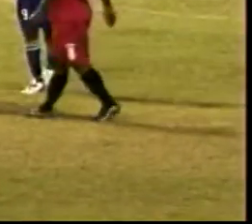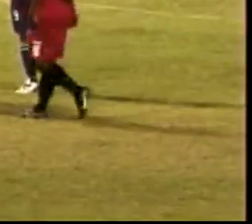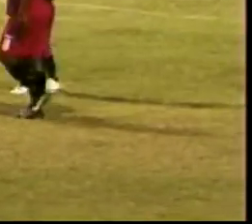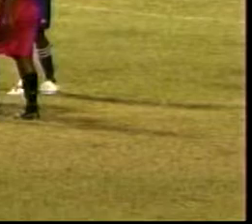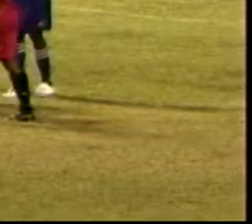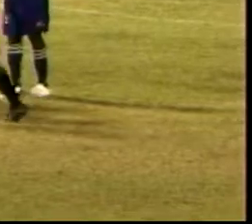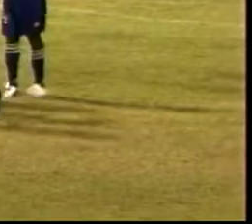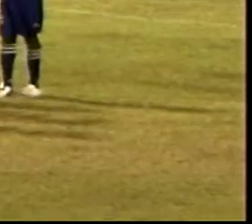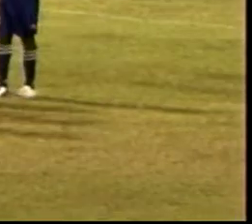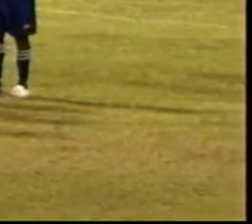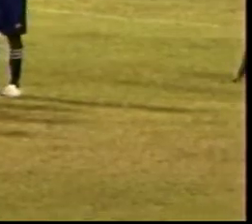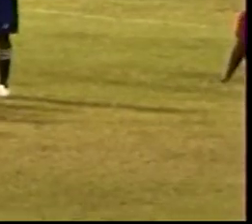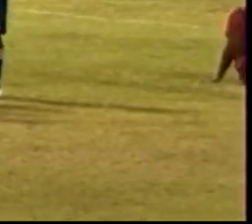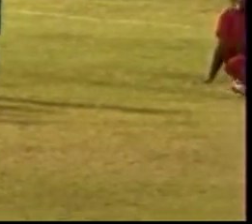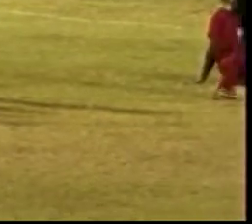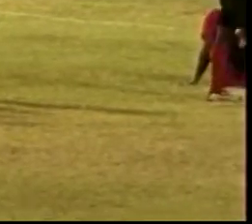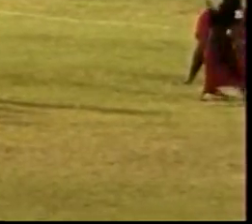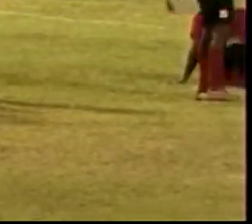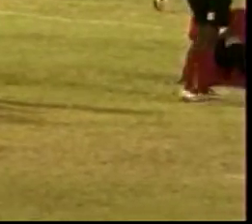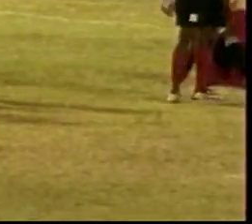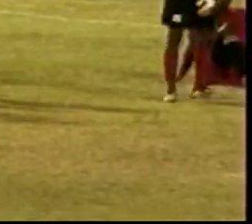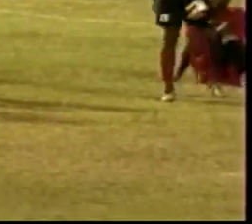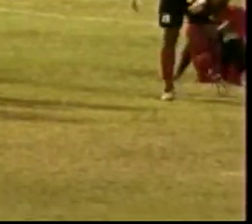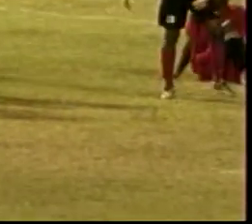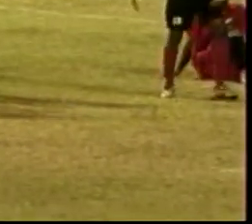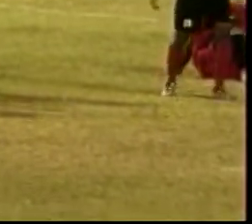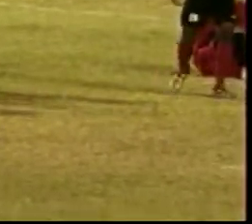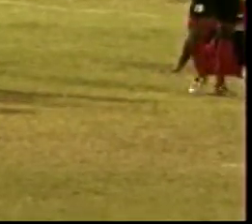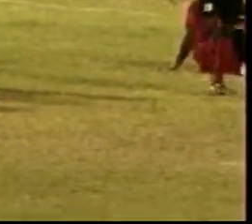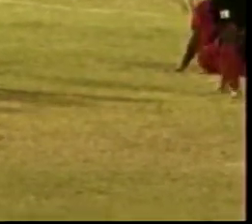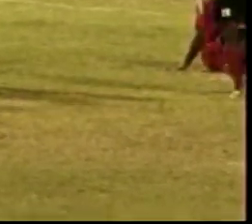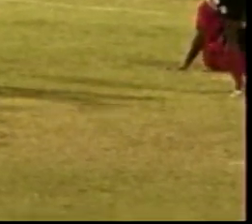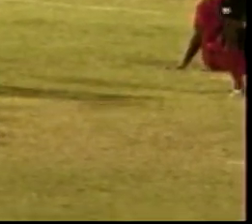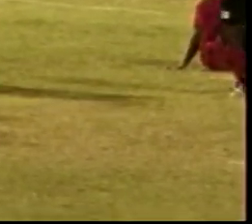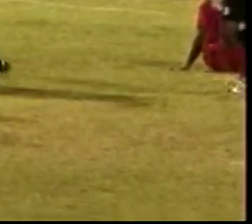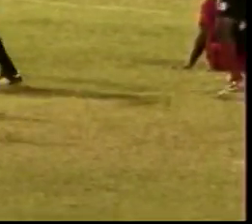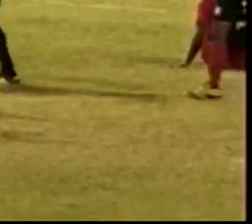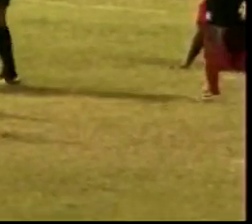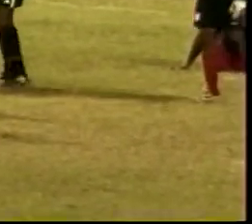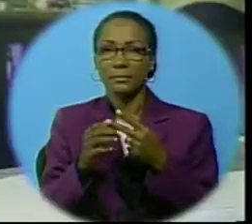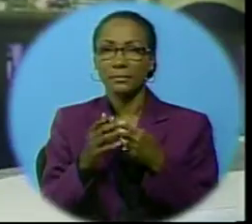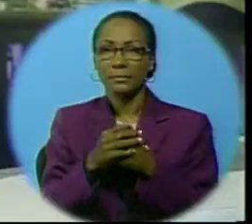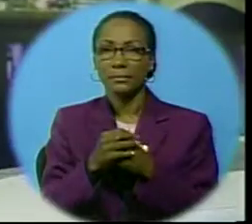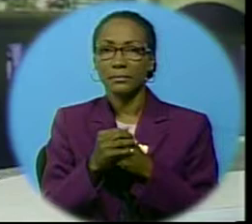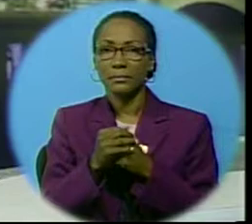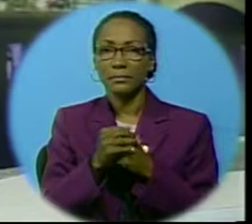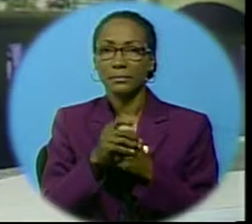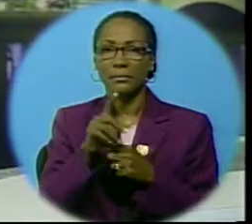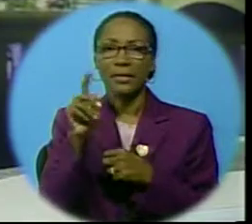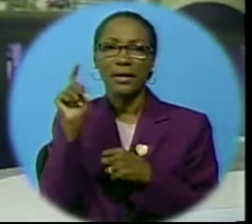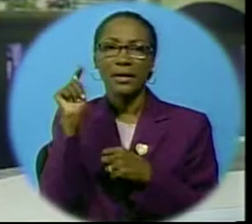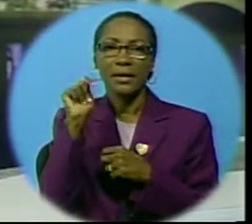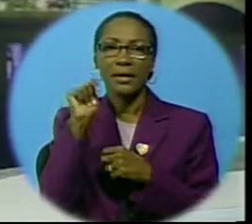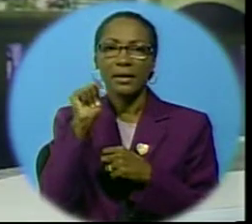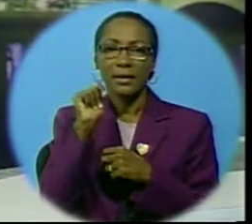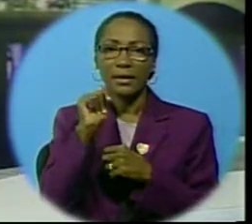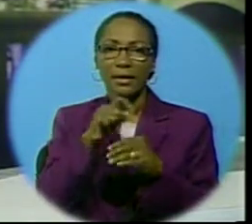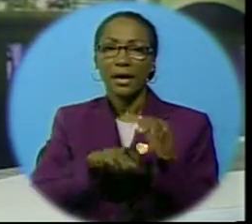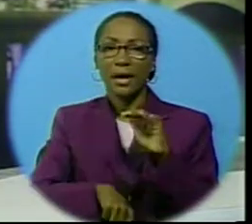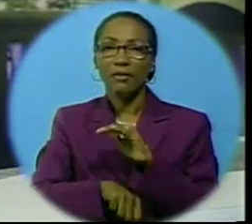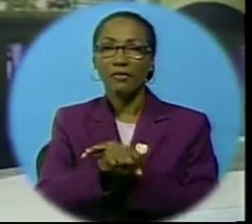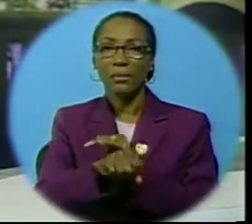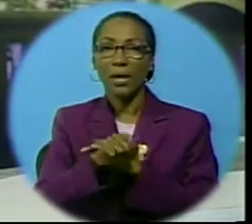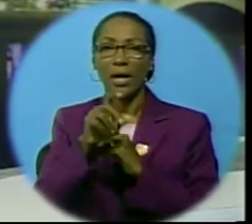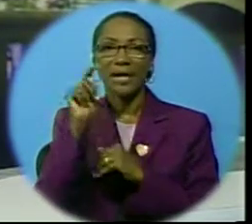draws. Rendezvous settled in second spot on 11 points with 3 wins and 3 draws. Staying with football,